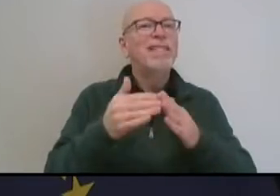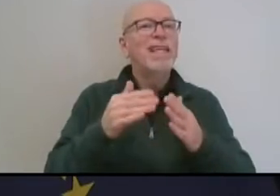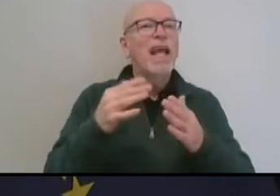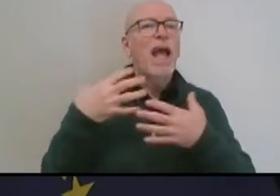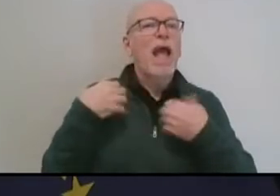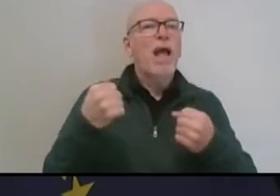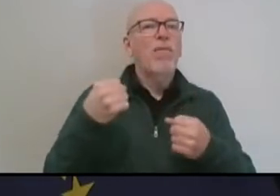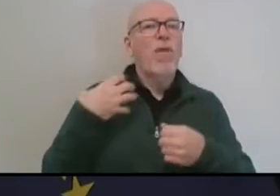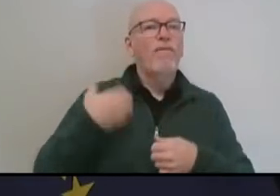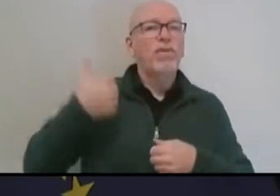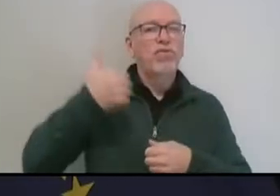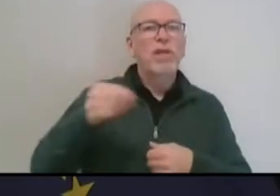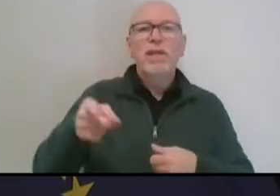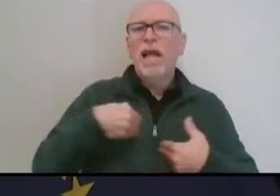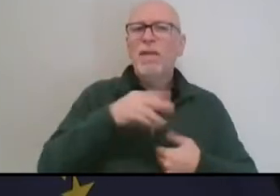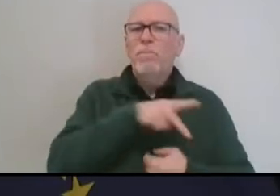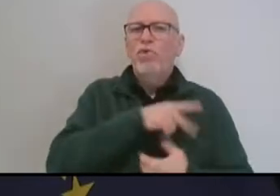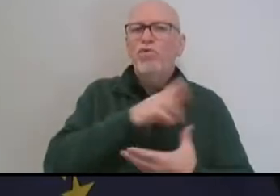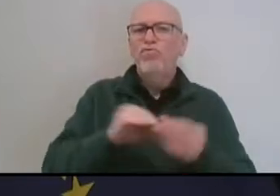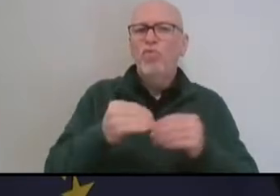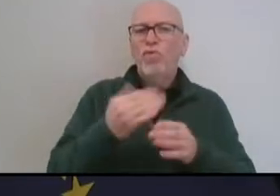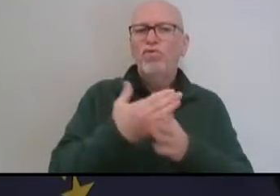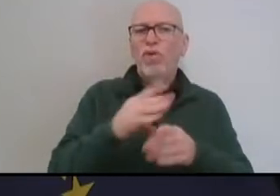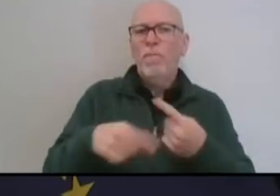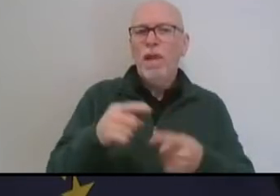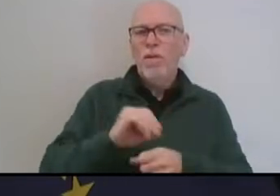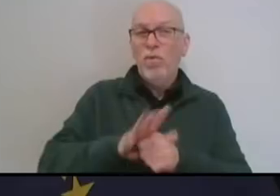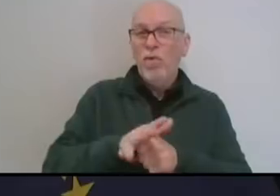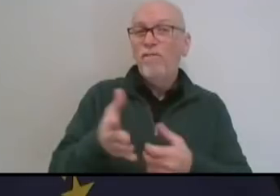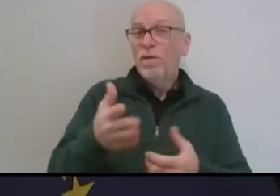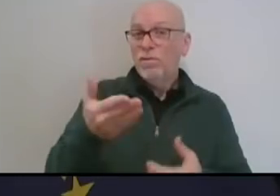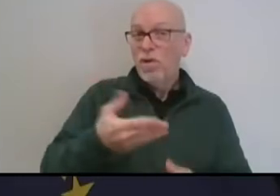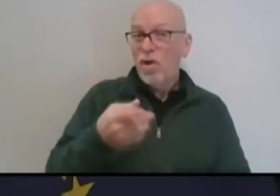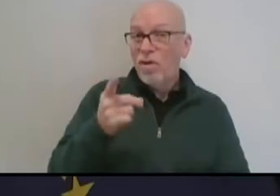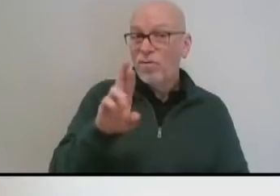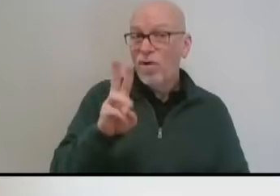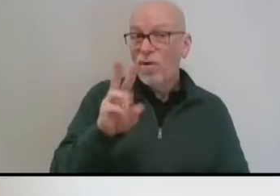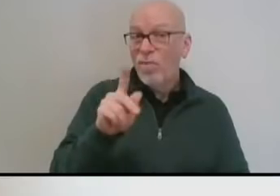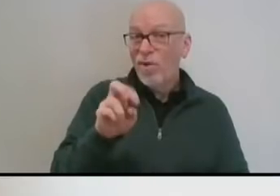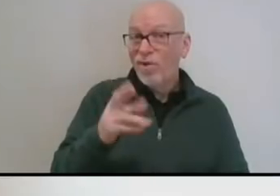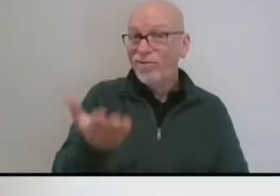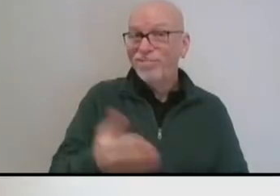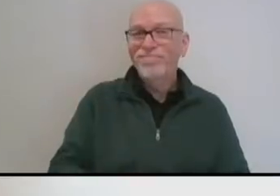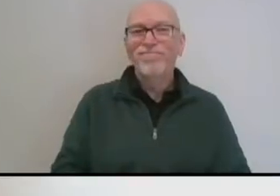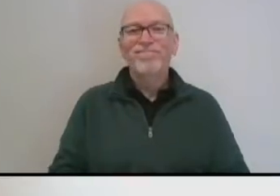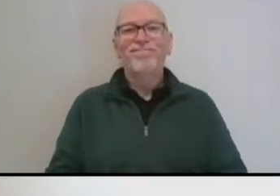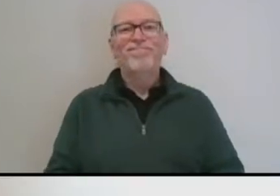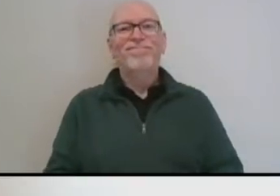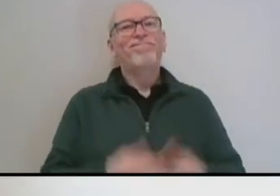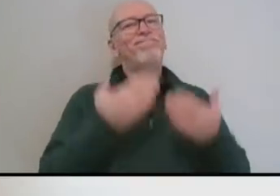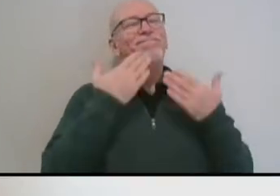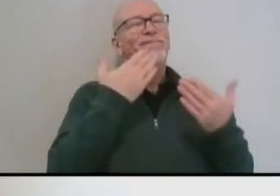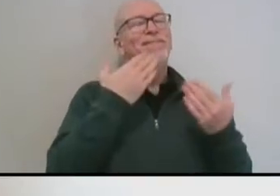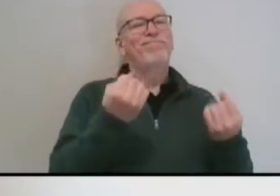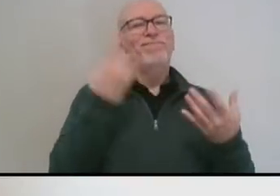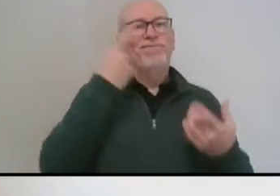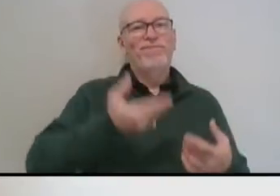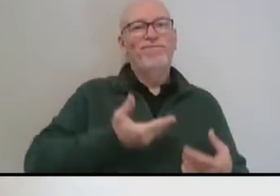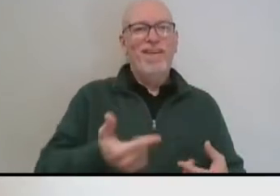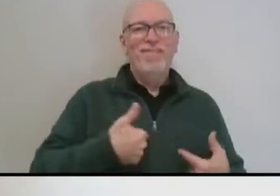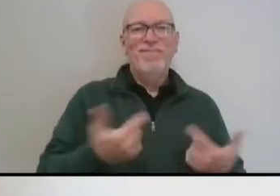and has a personal story to share about COVID-19. Welcome, Dr. Walker. Well, thank you very much for having me